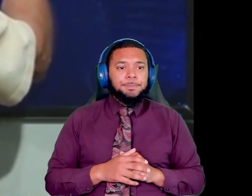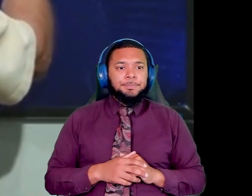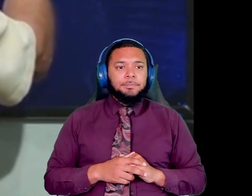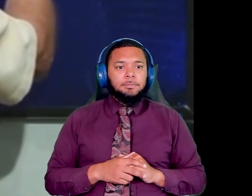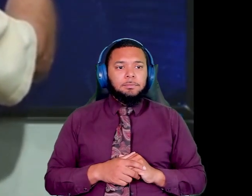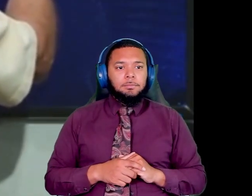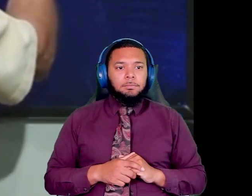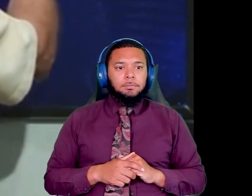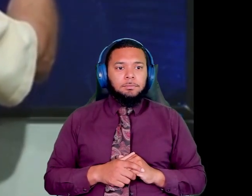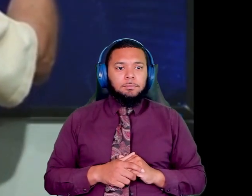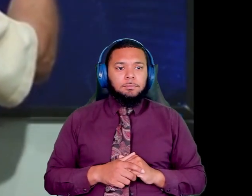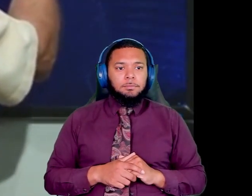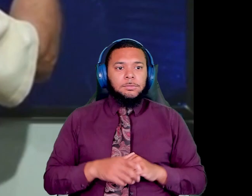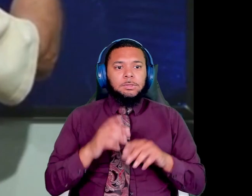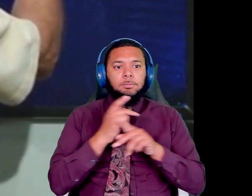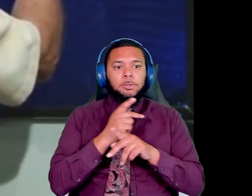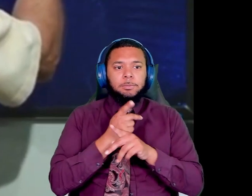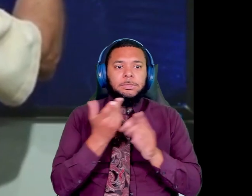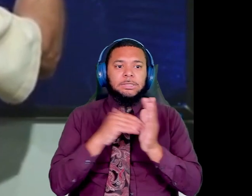by weeks